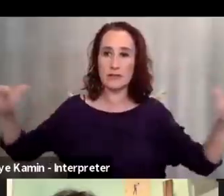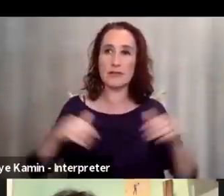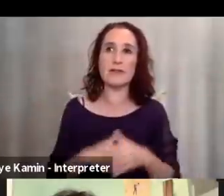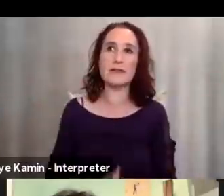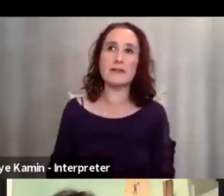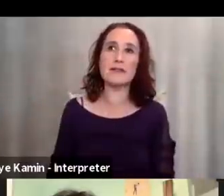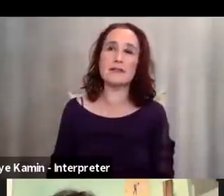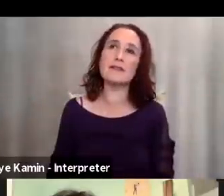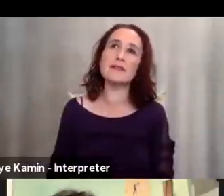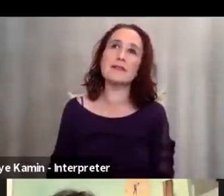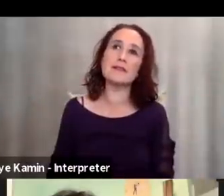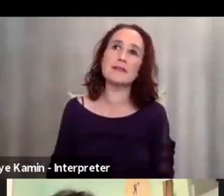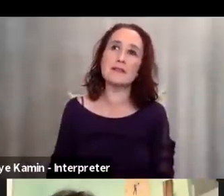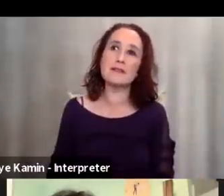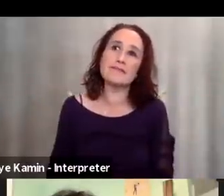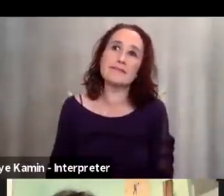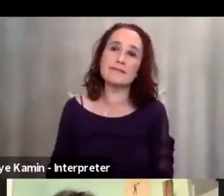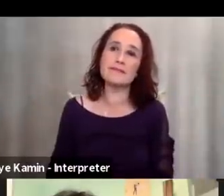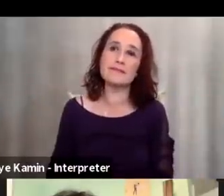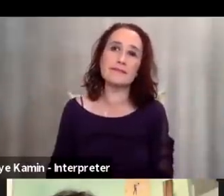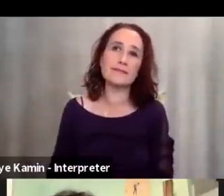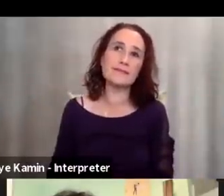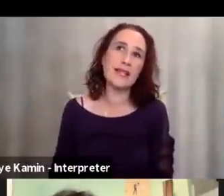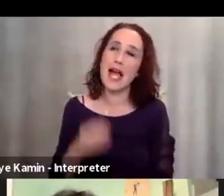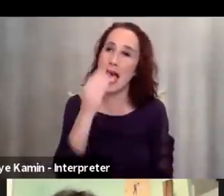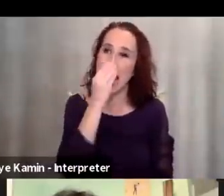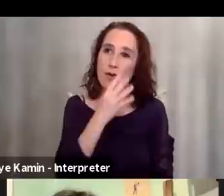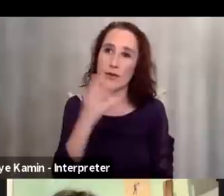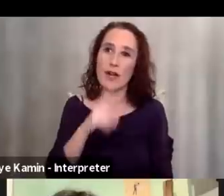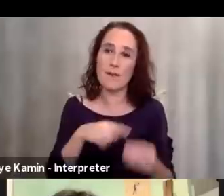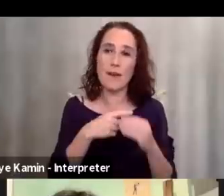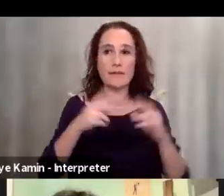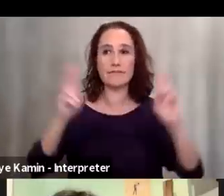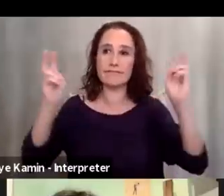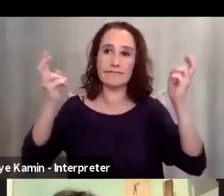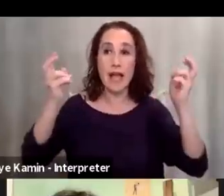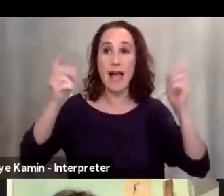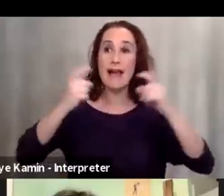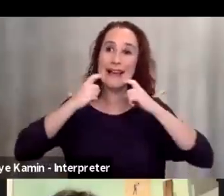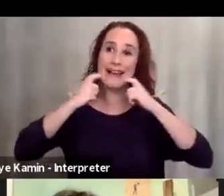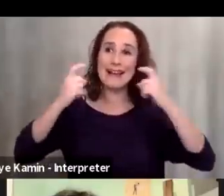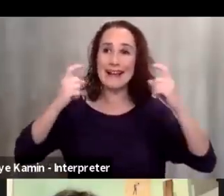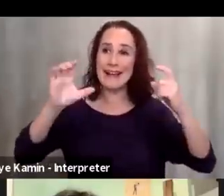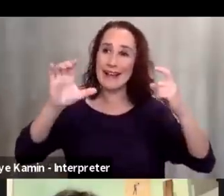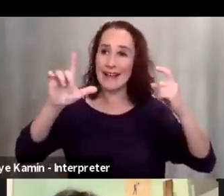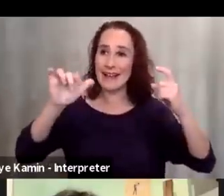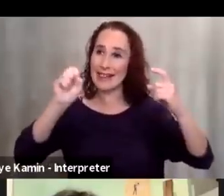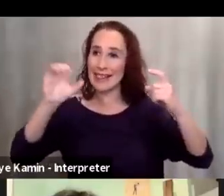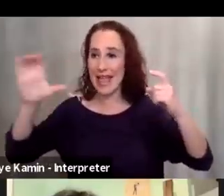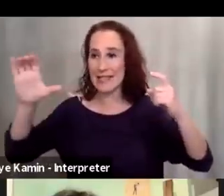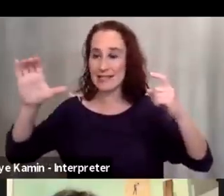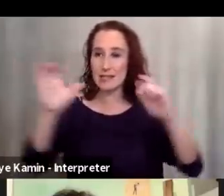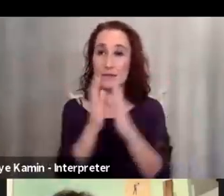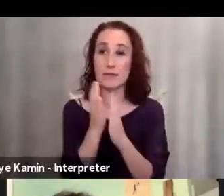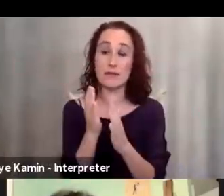I don't really care about the idea of a classic book. And I don't think there is such a thing as a